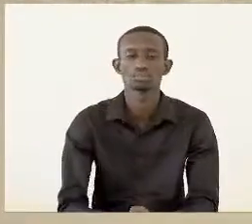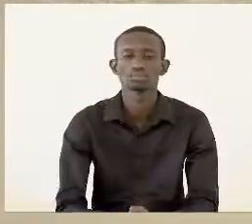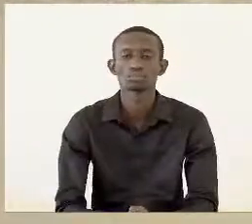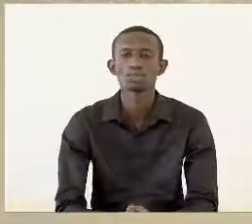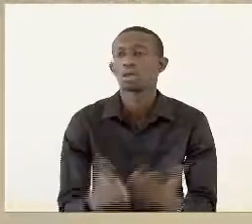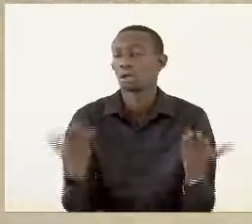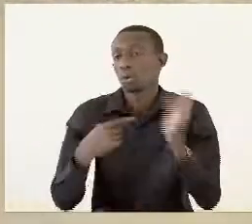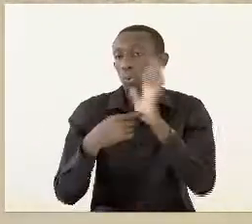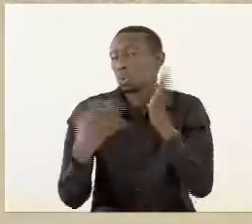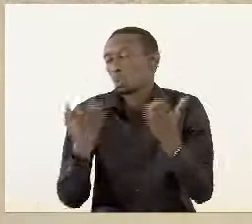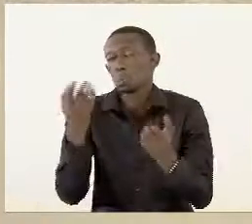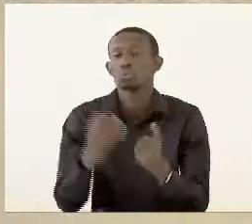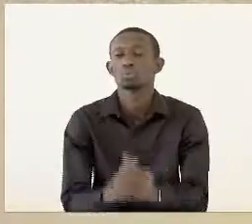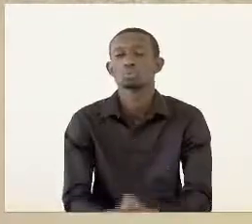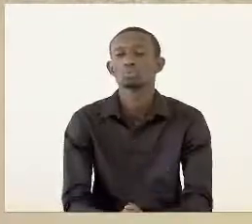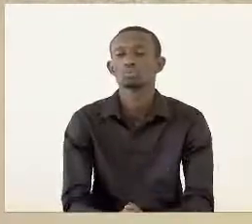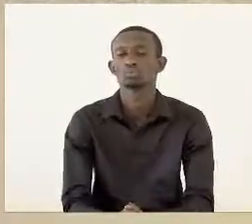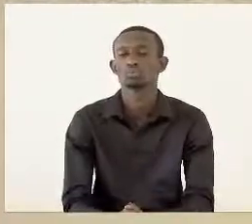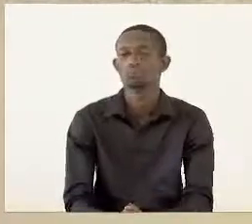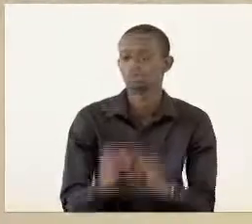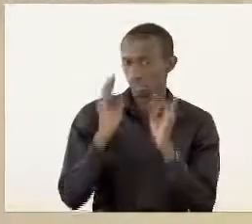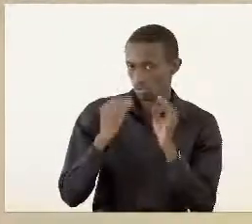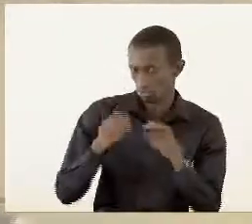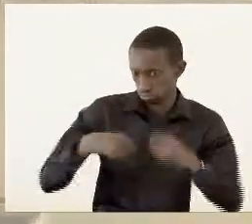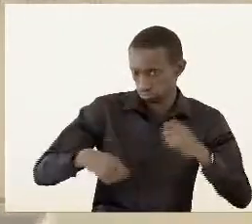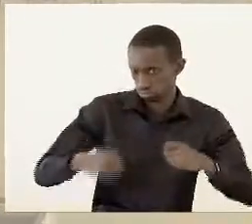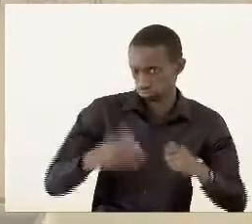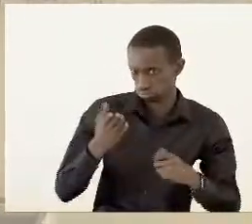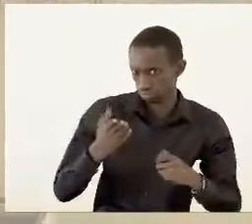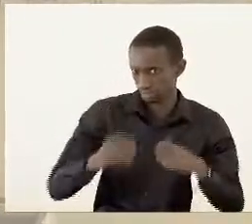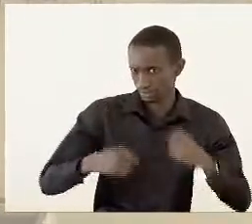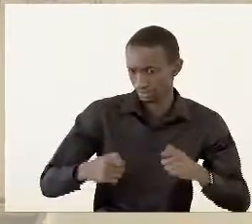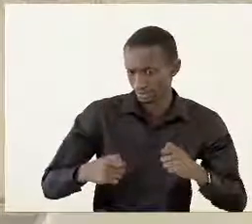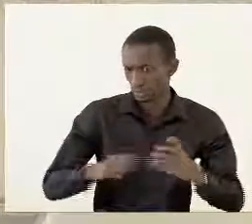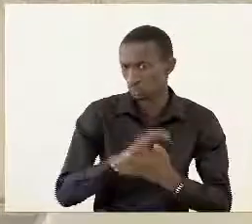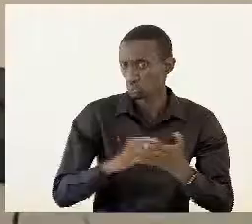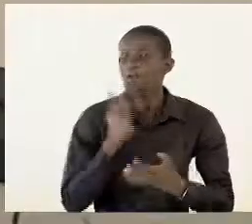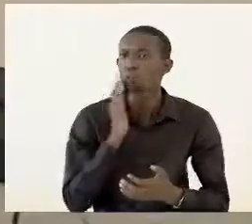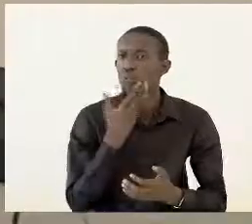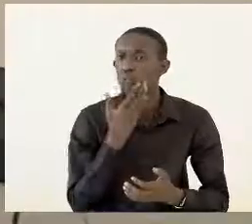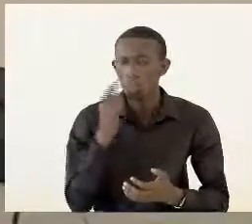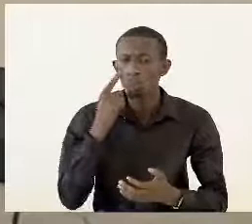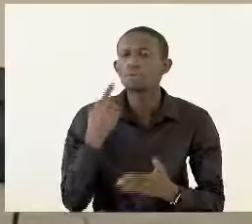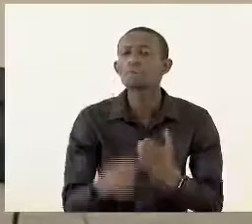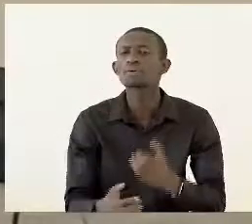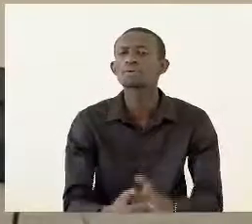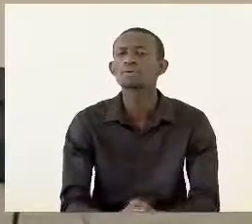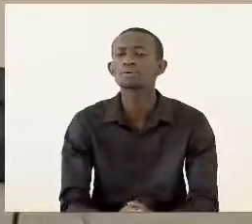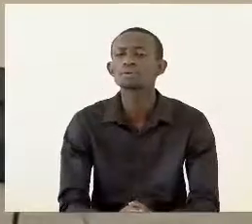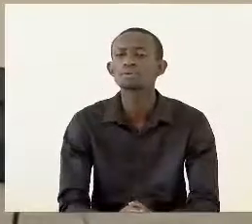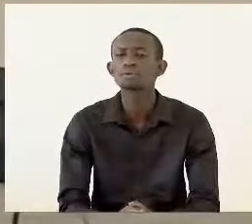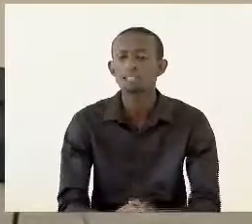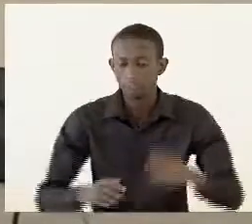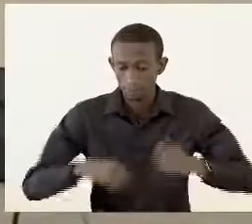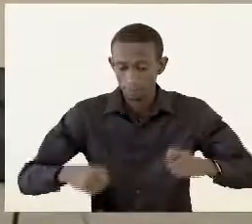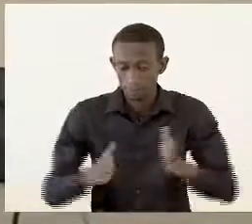How can we show that? When they react with water, what do we get?